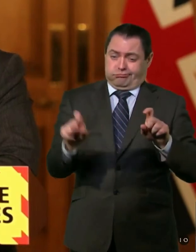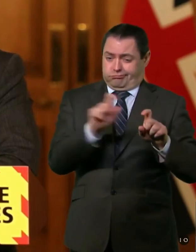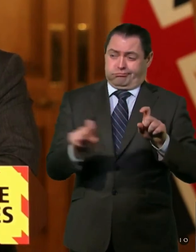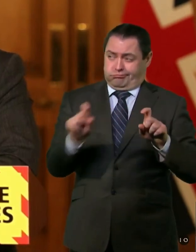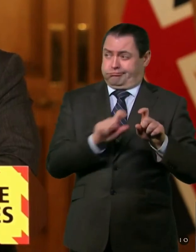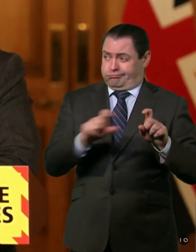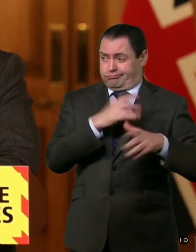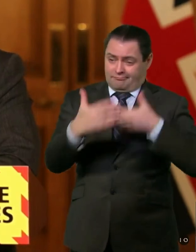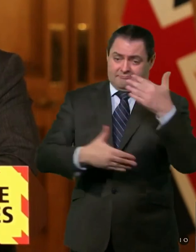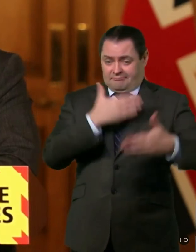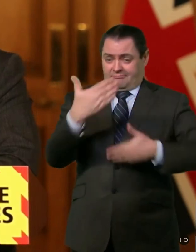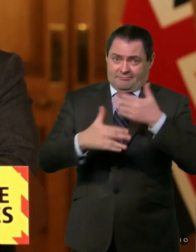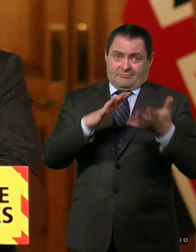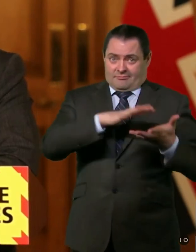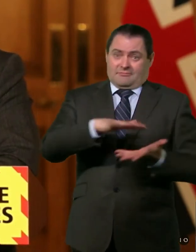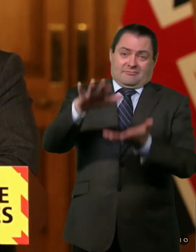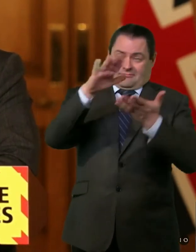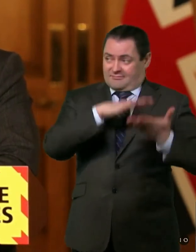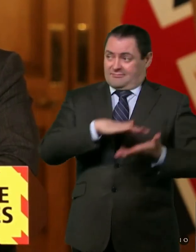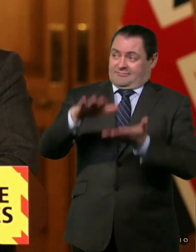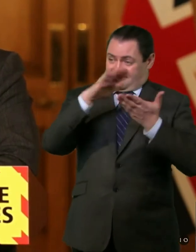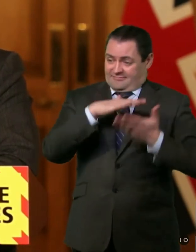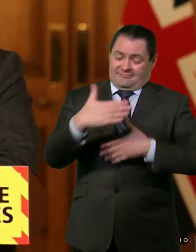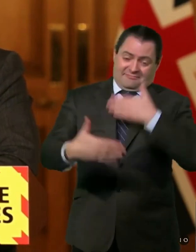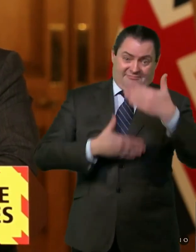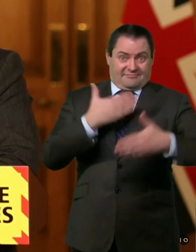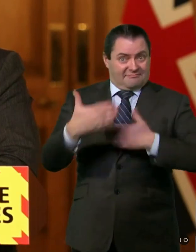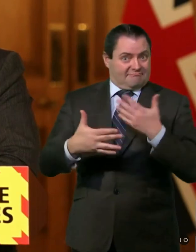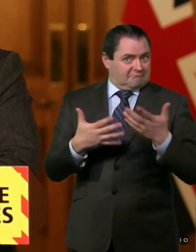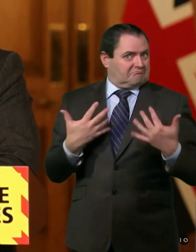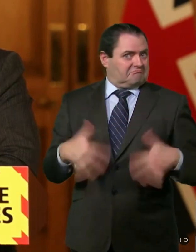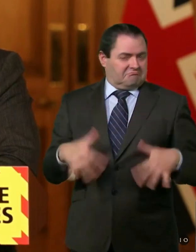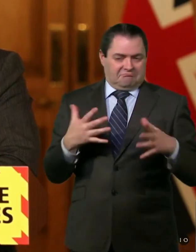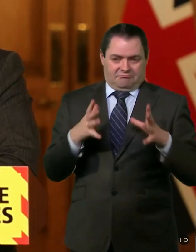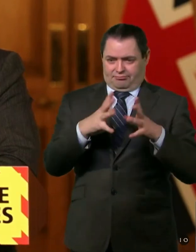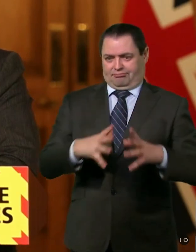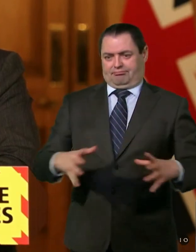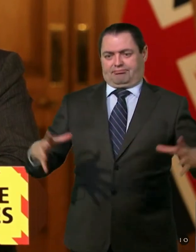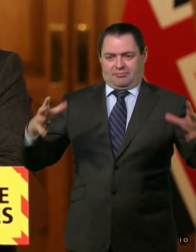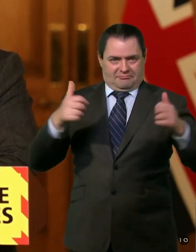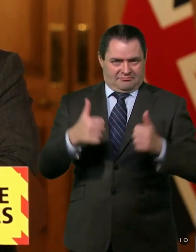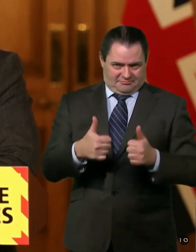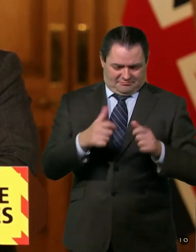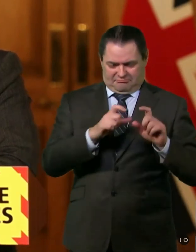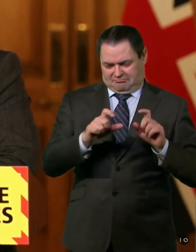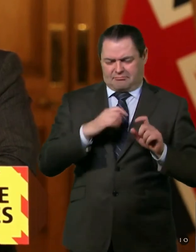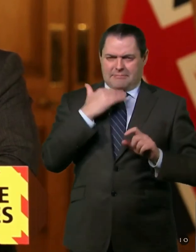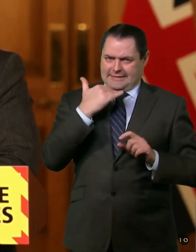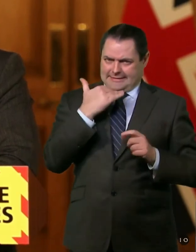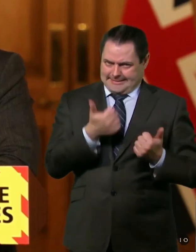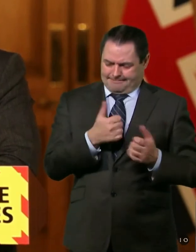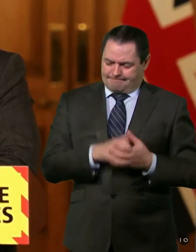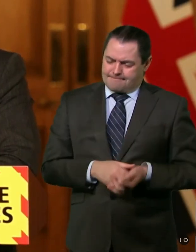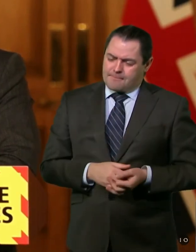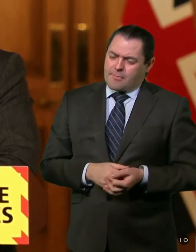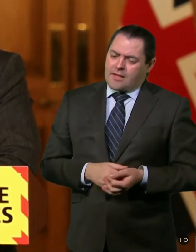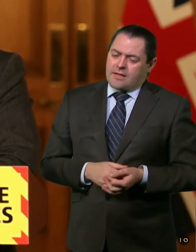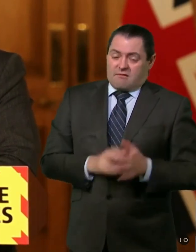schedules will continue to improve. But as to the numbers